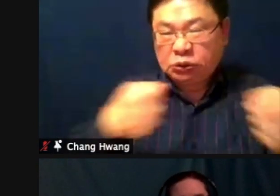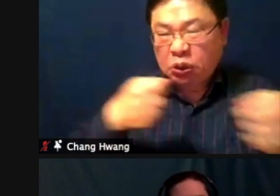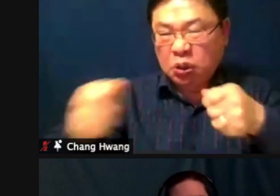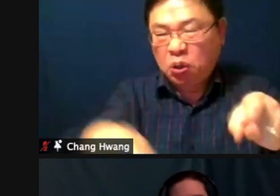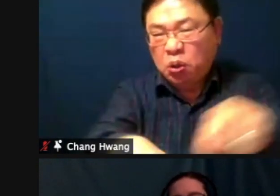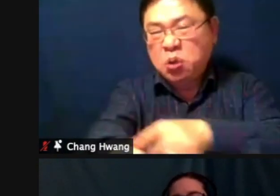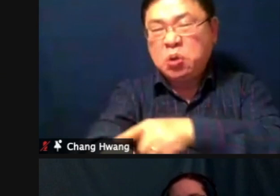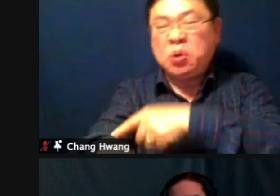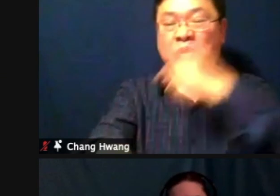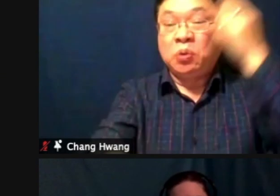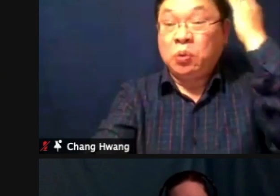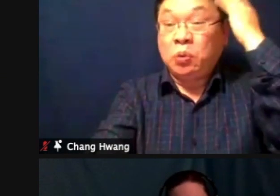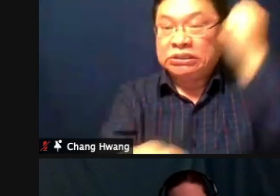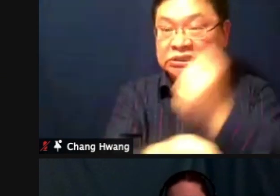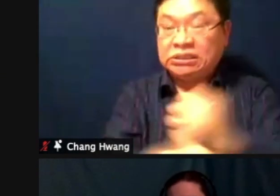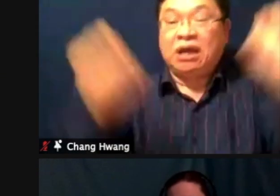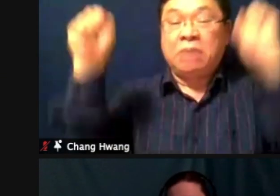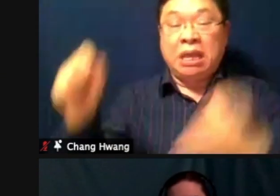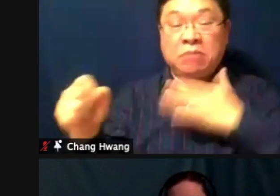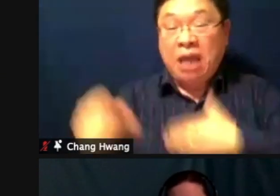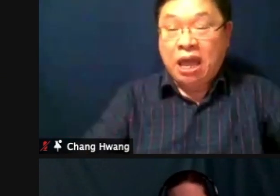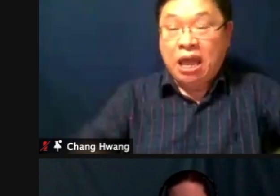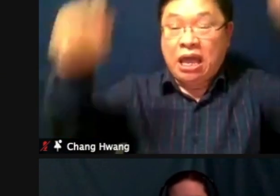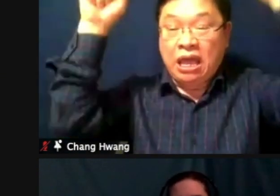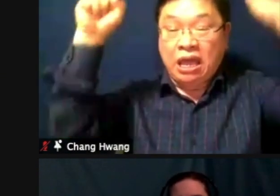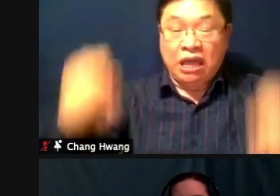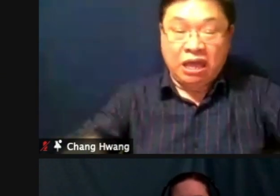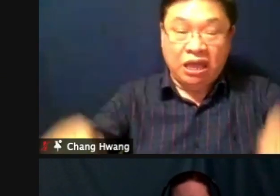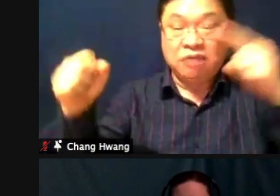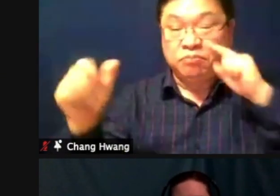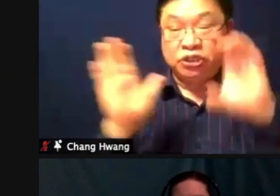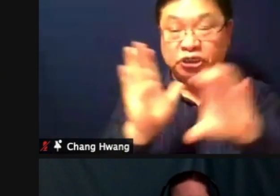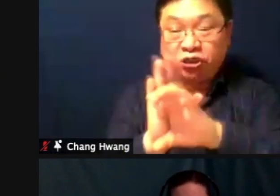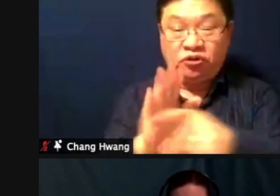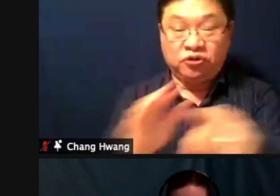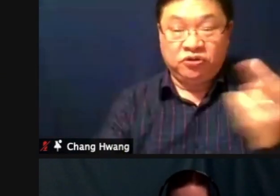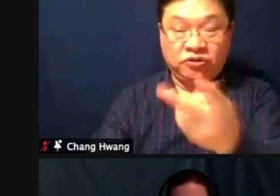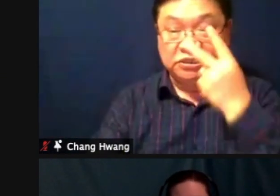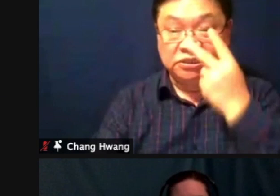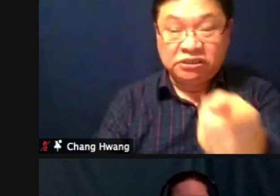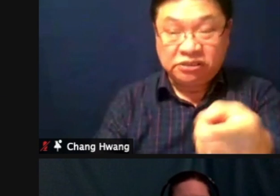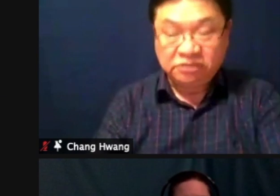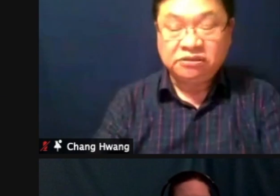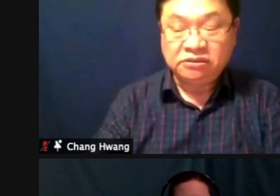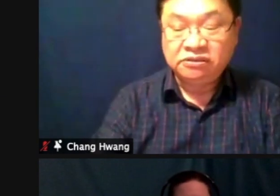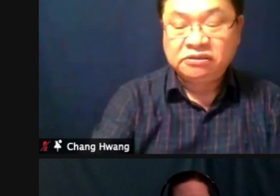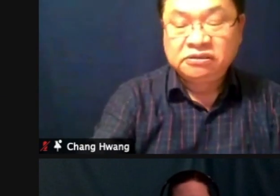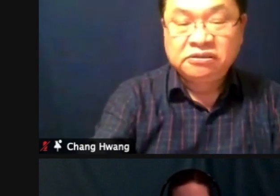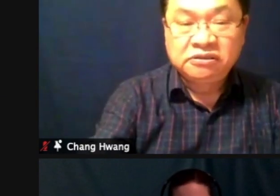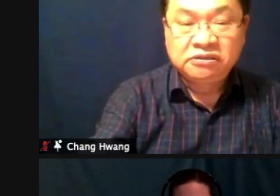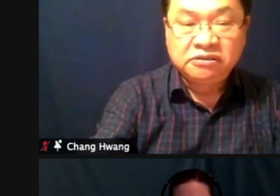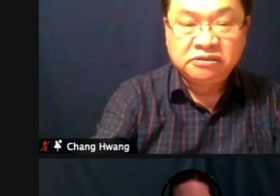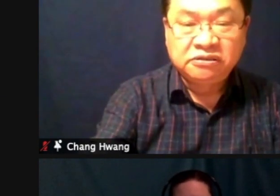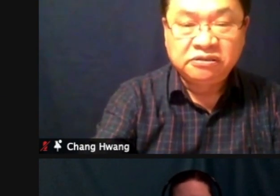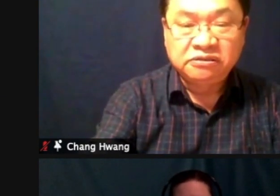And that had been several years of Japanese occupation, of hardship, and liberation happened. You can see